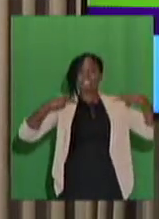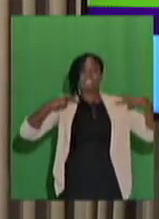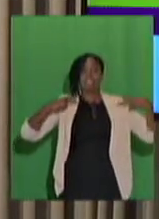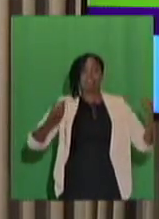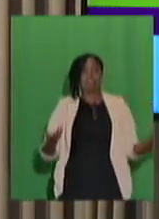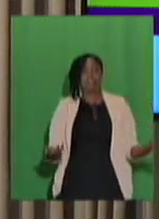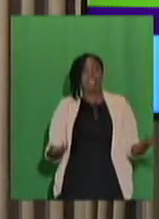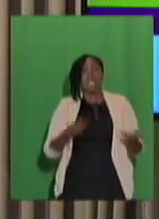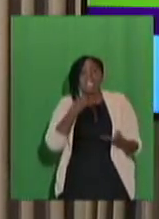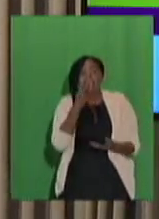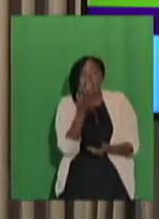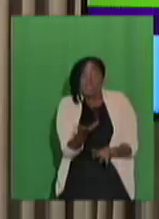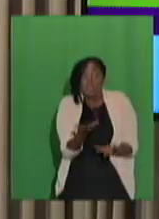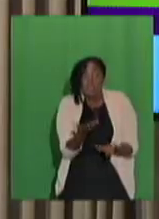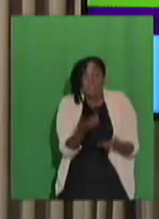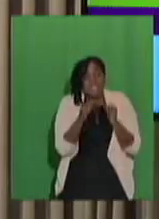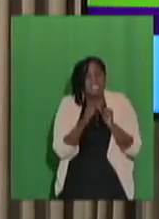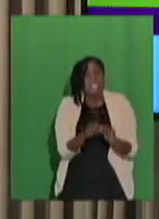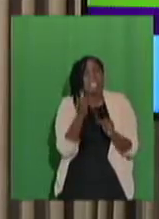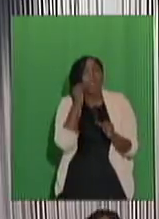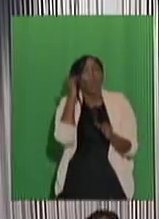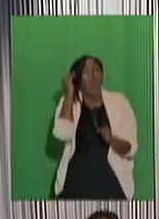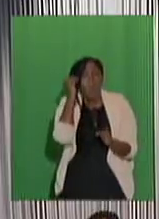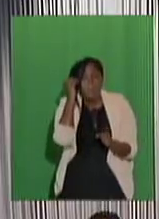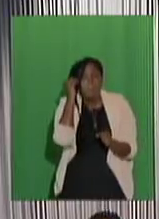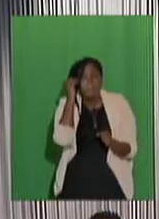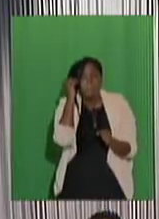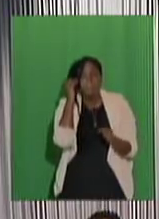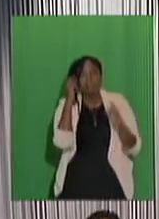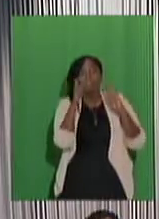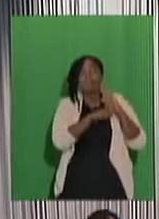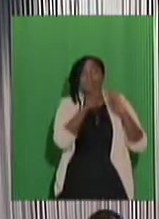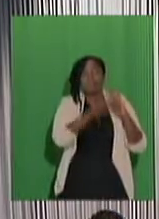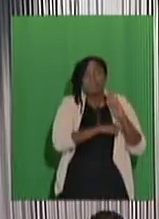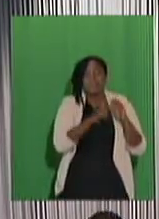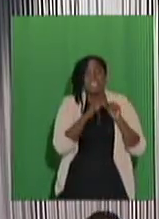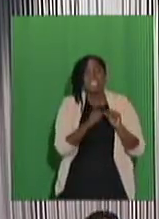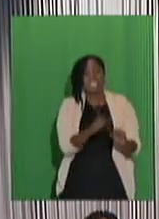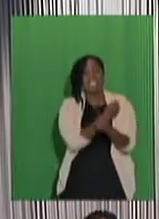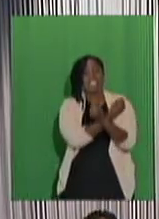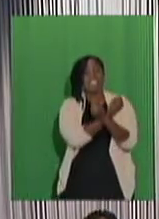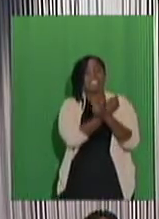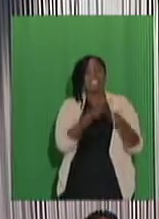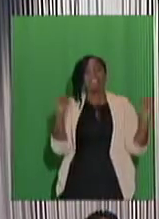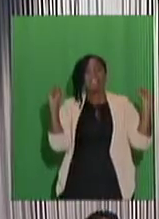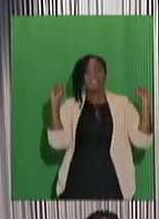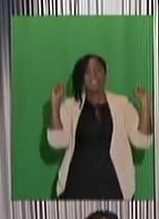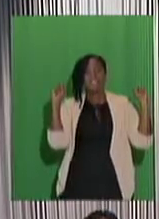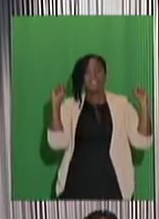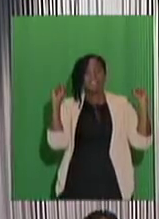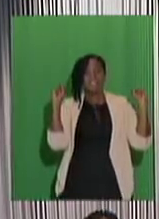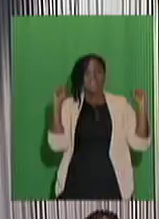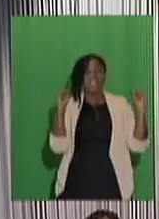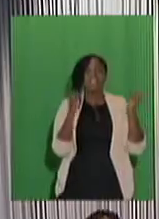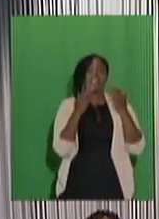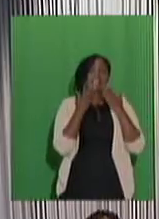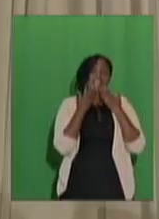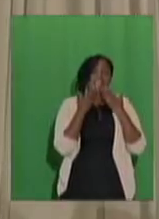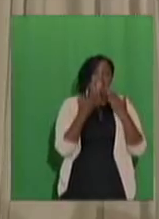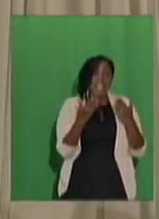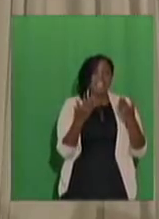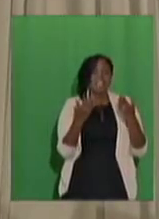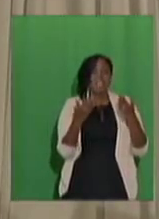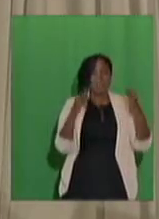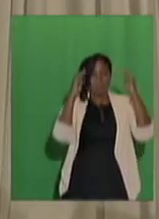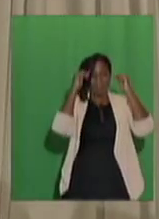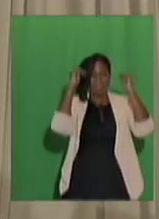home, stay safe. Ladies and gentlemen, thank you very much, Minister Deyalsingh. We have